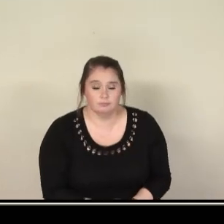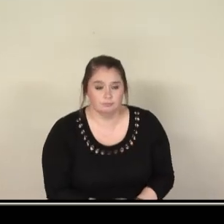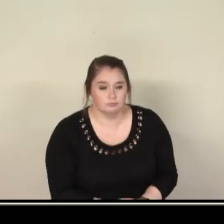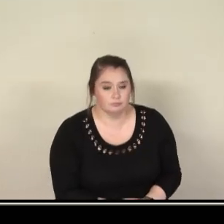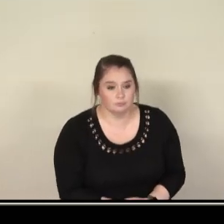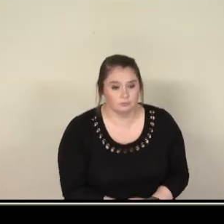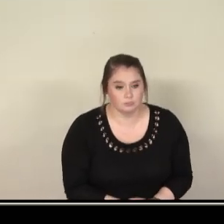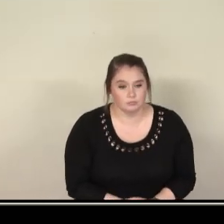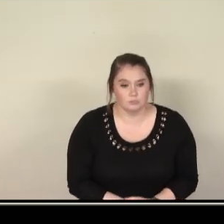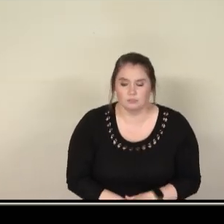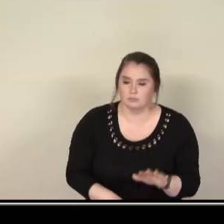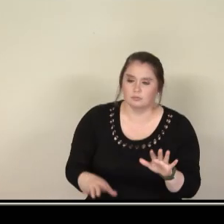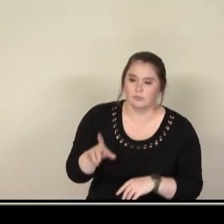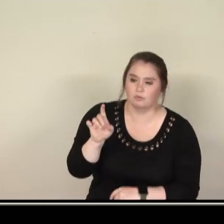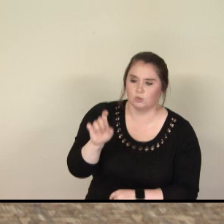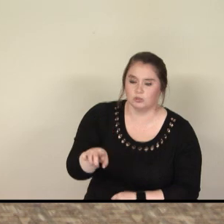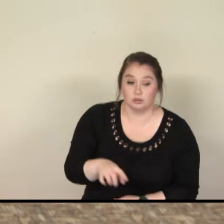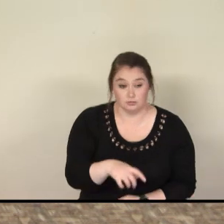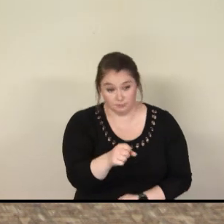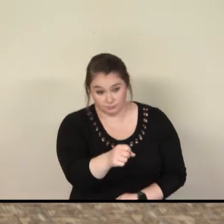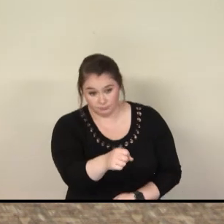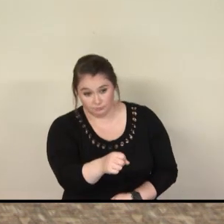Yes.